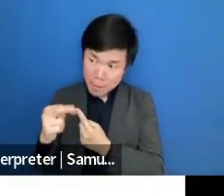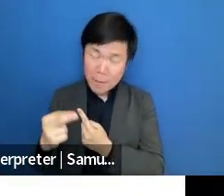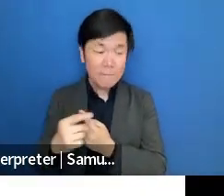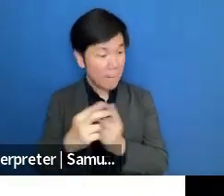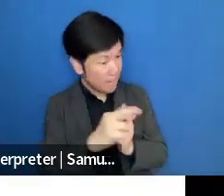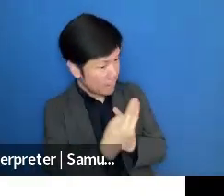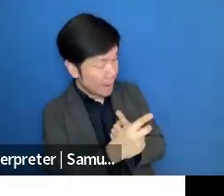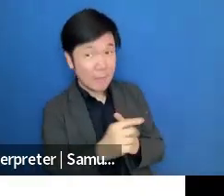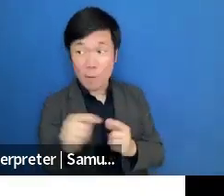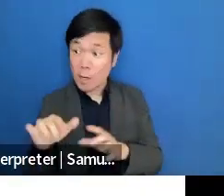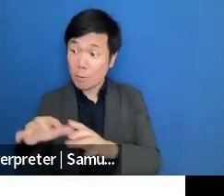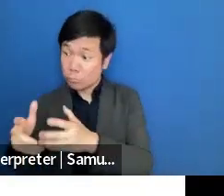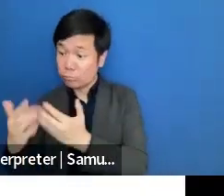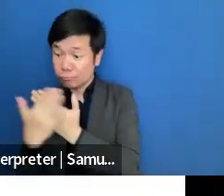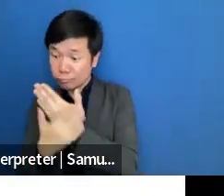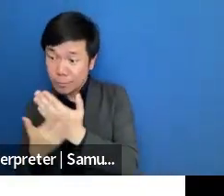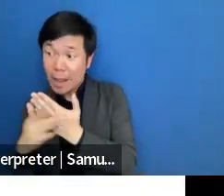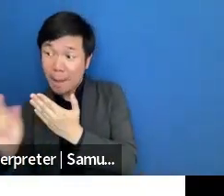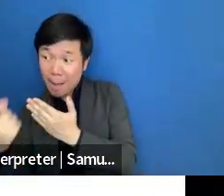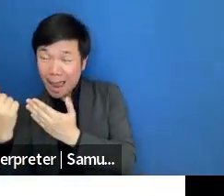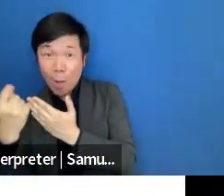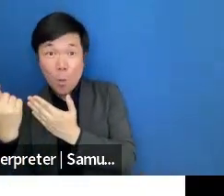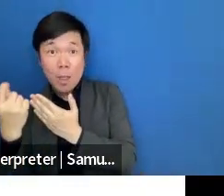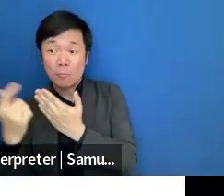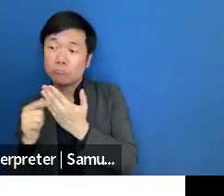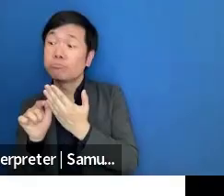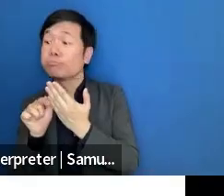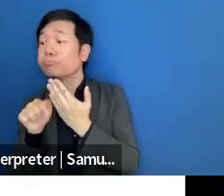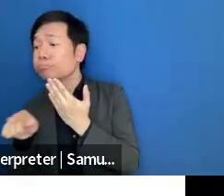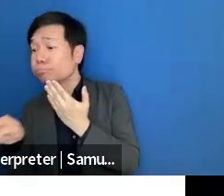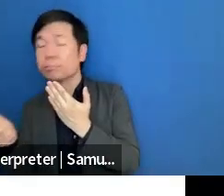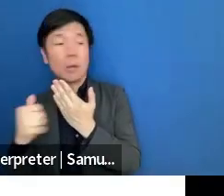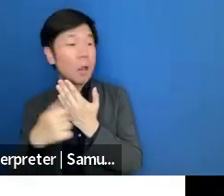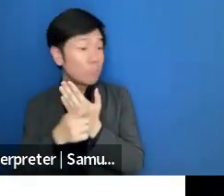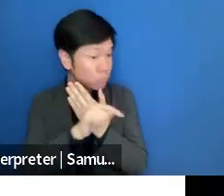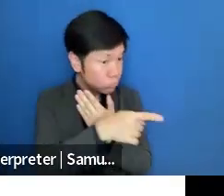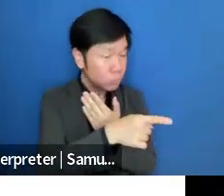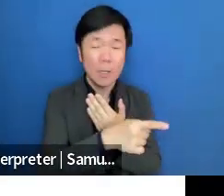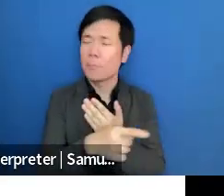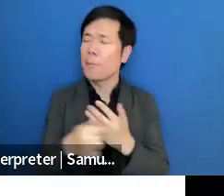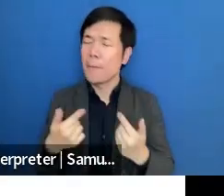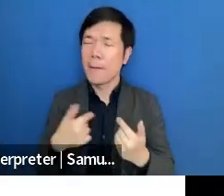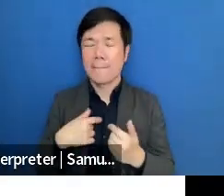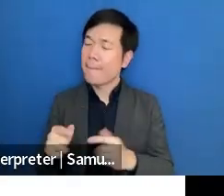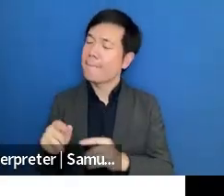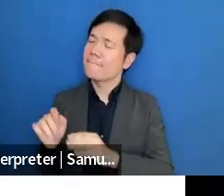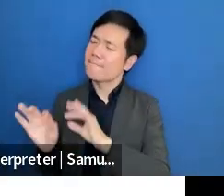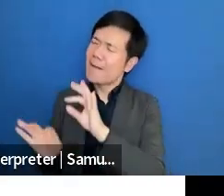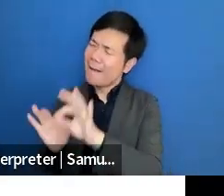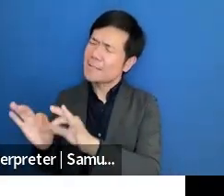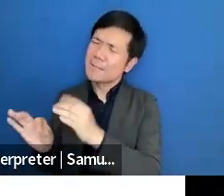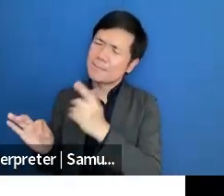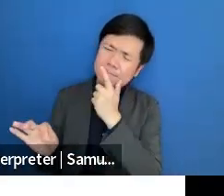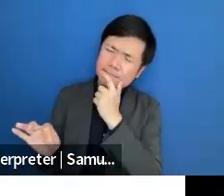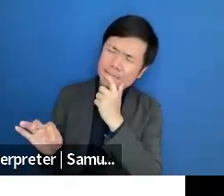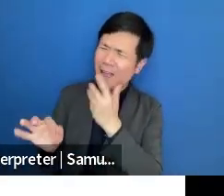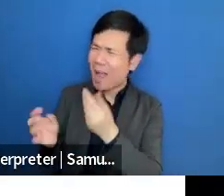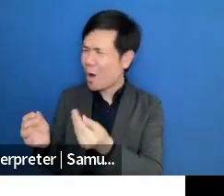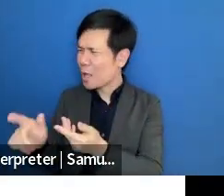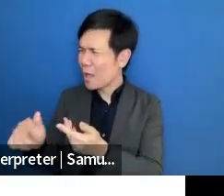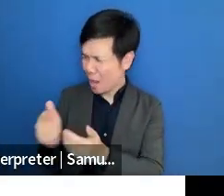We had to work pretty hard to ensure that data collectors were asking the right questions in a survivor and